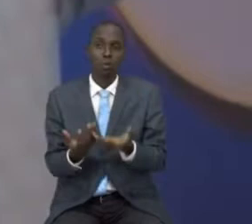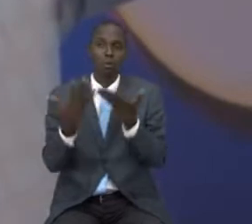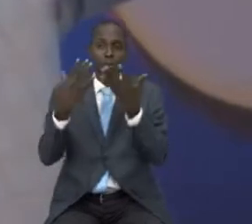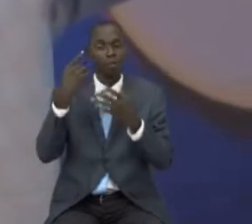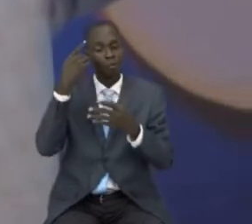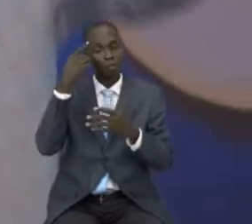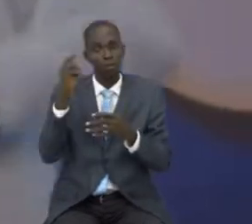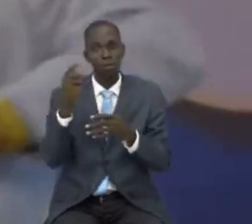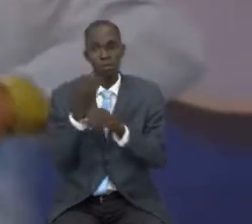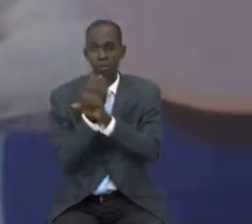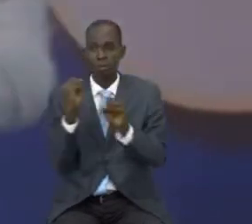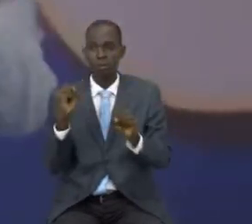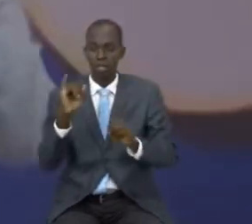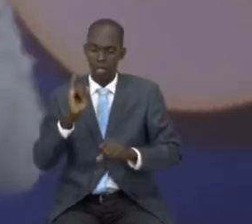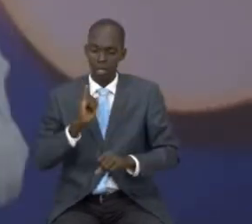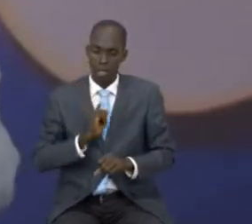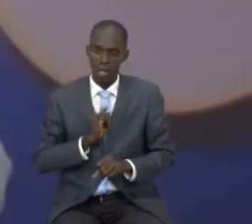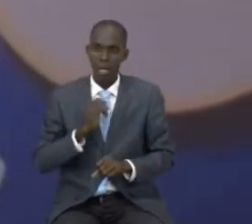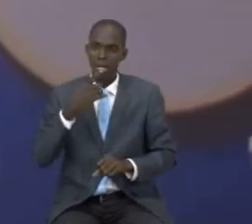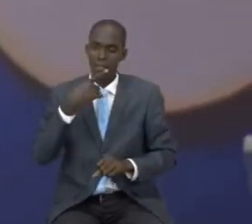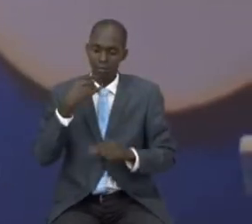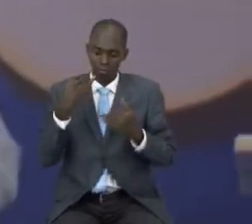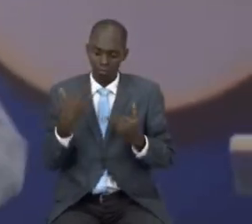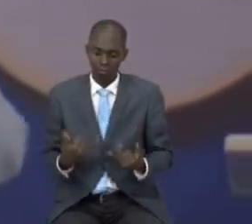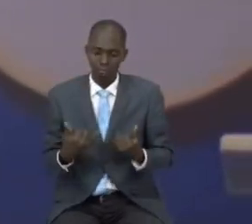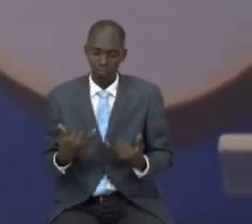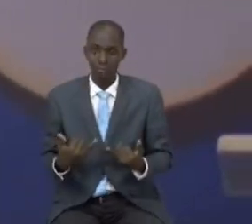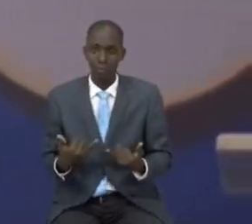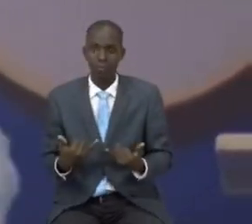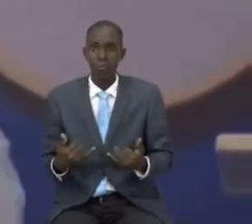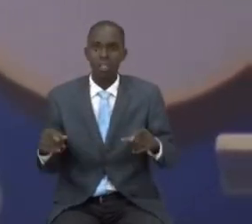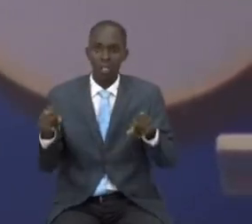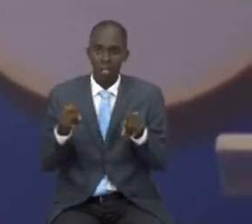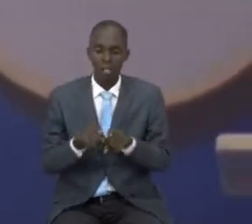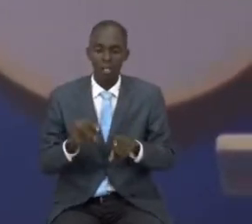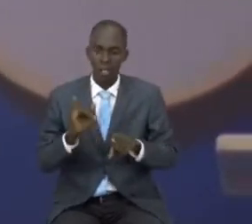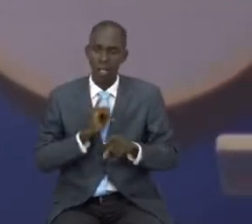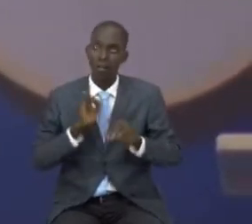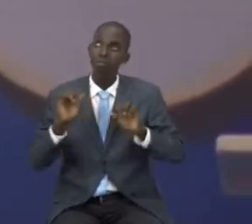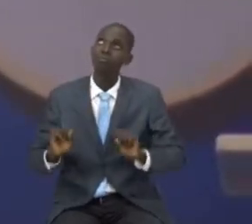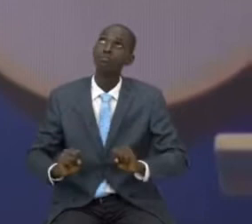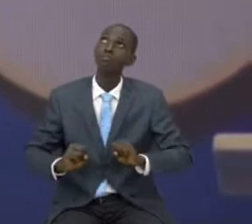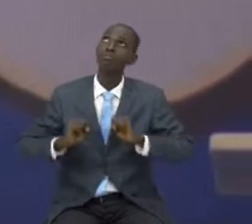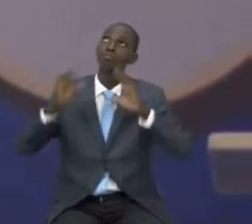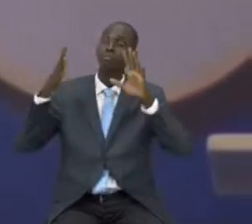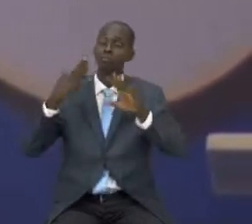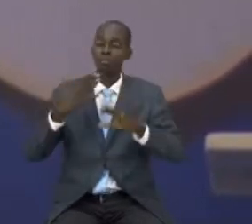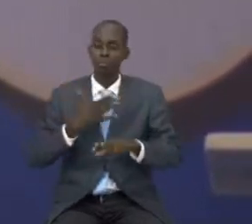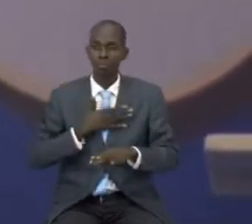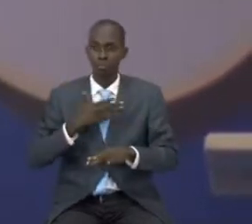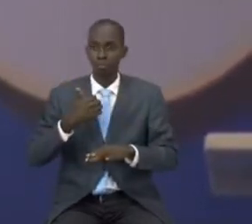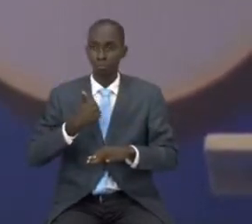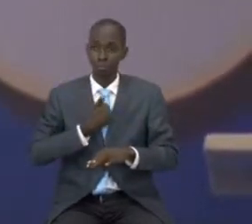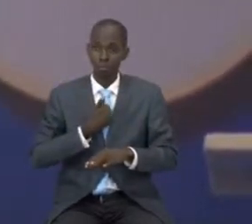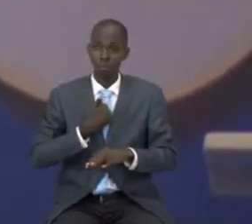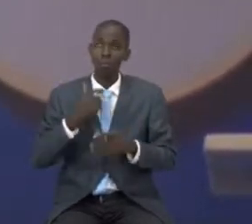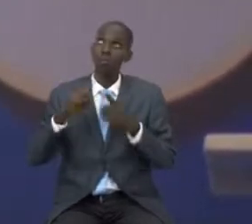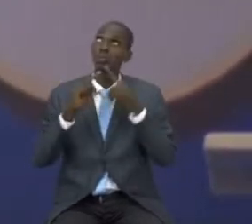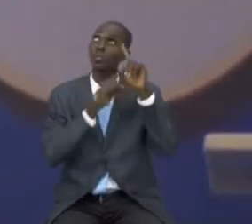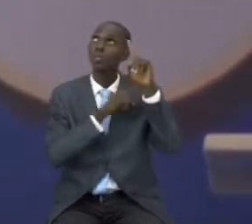I say today, as I give myself to the Lord, I